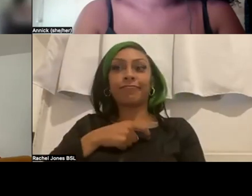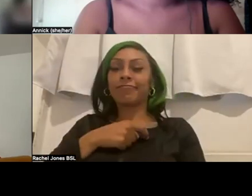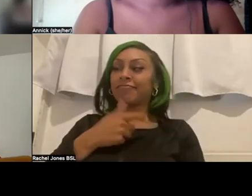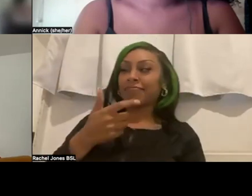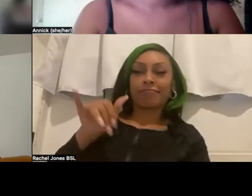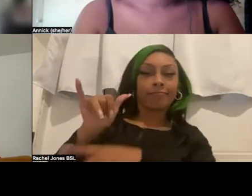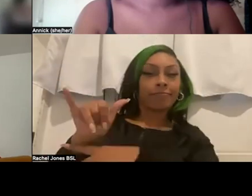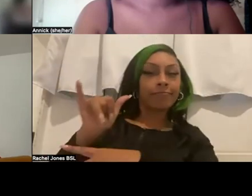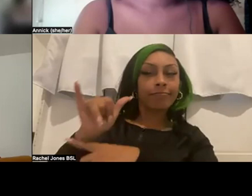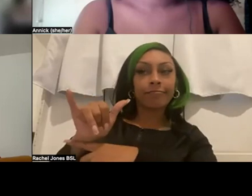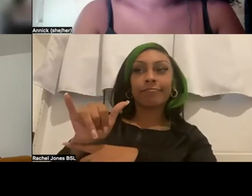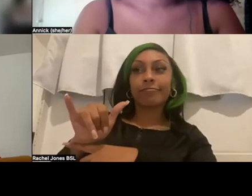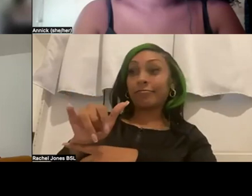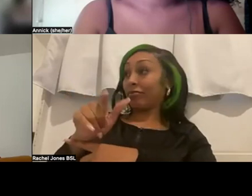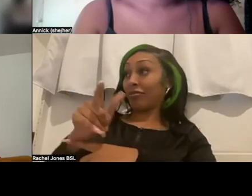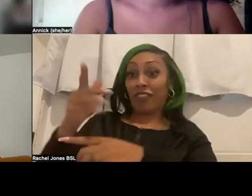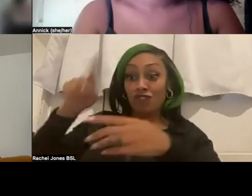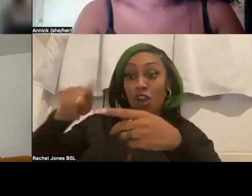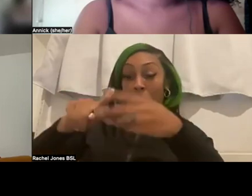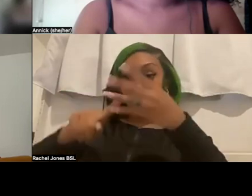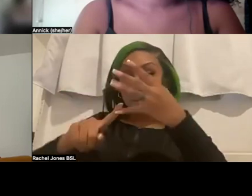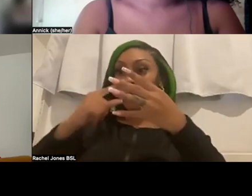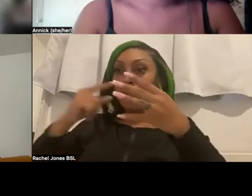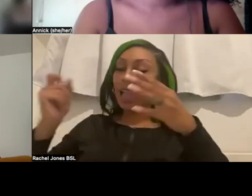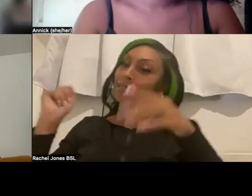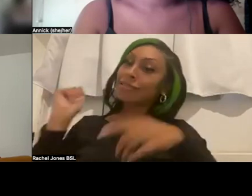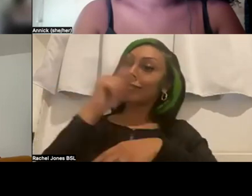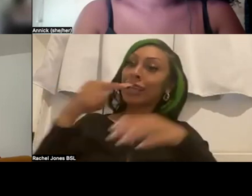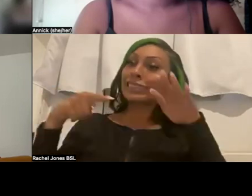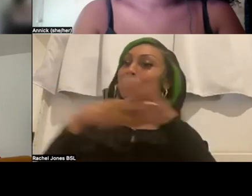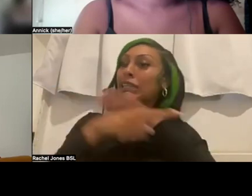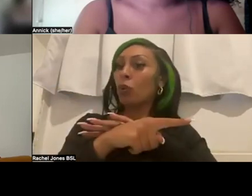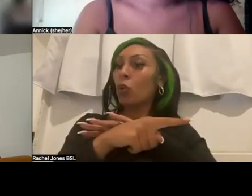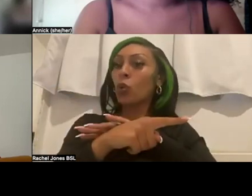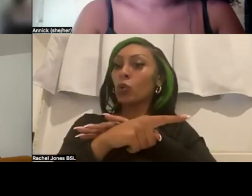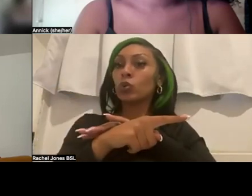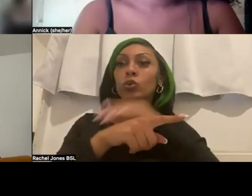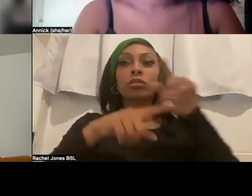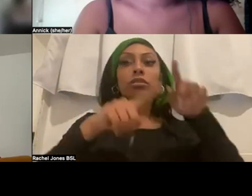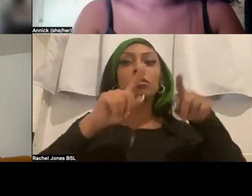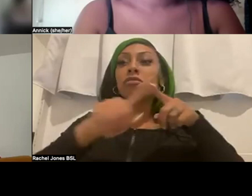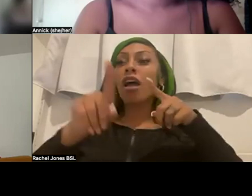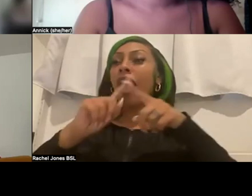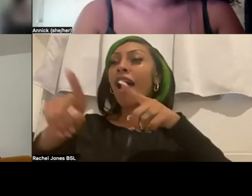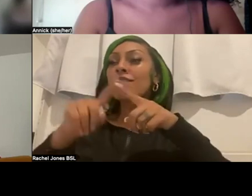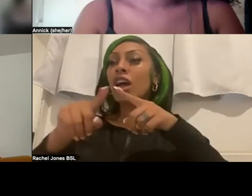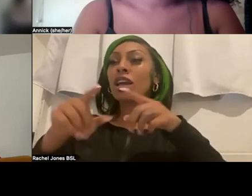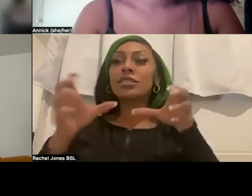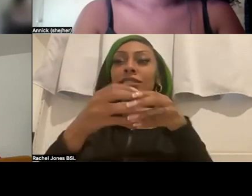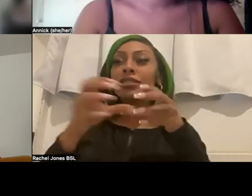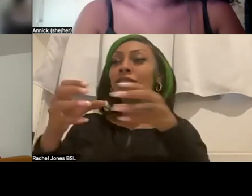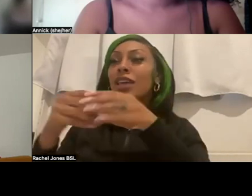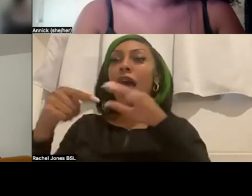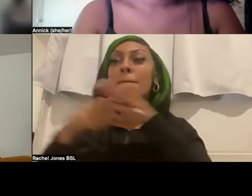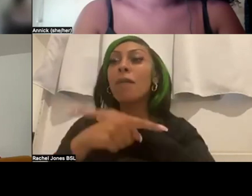way to deportation. And there is a wealth of experience and expertise across the diverse migrant communities that make up the cultural